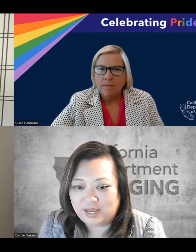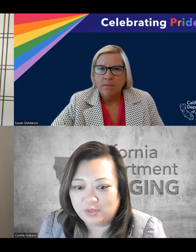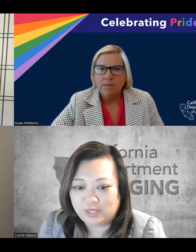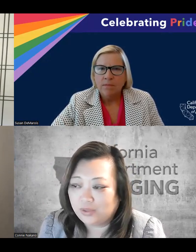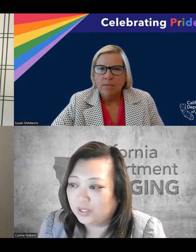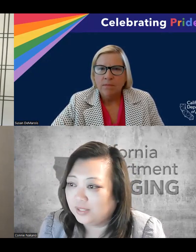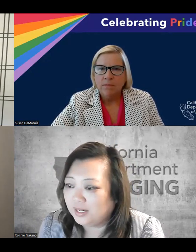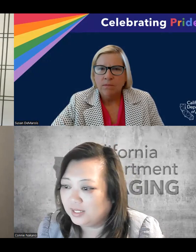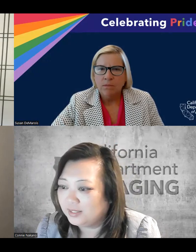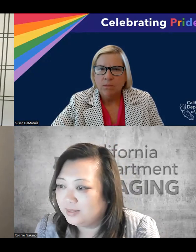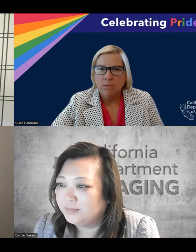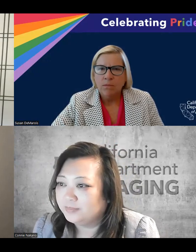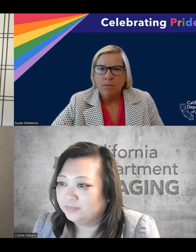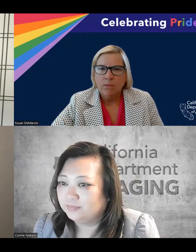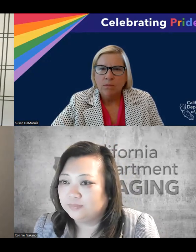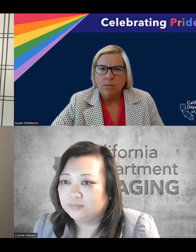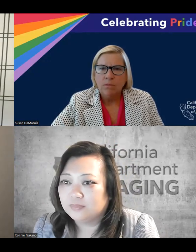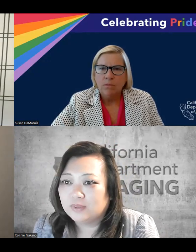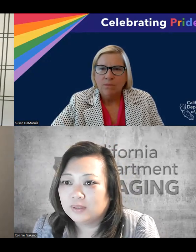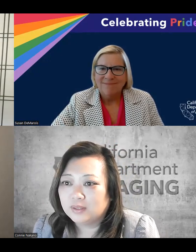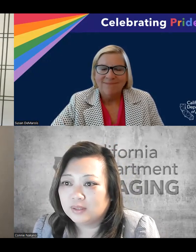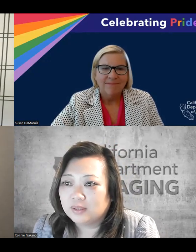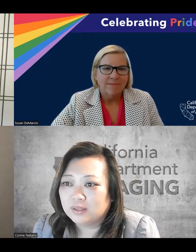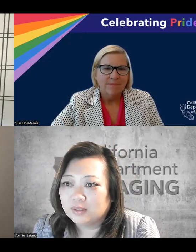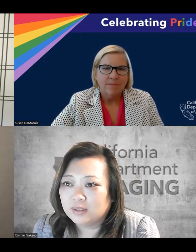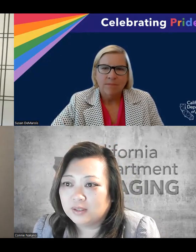the CA2030 link.